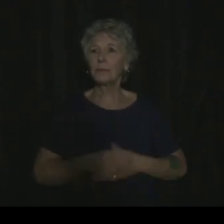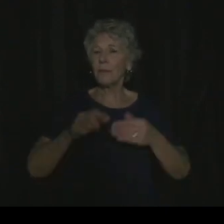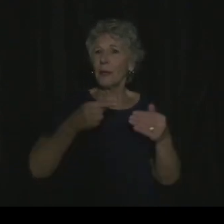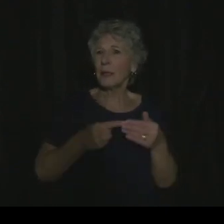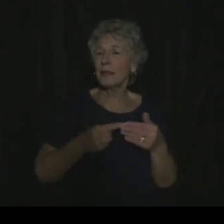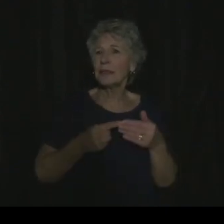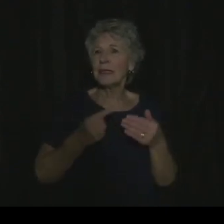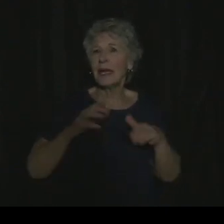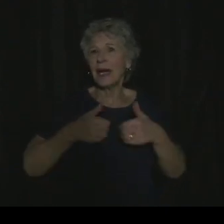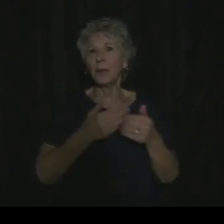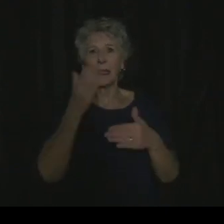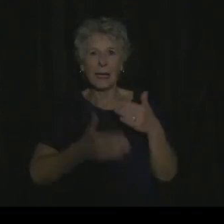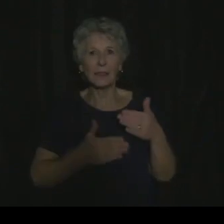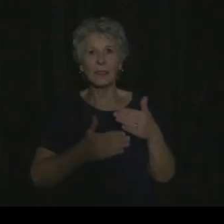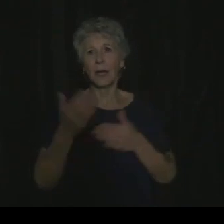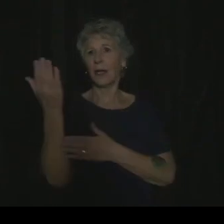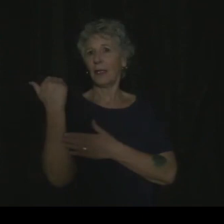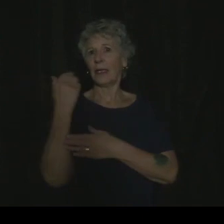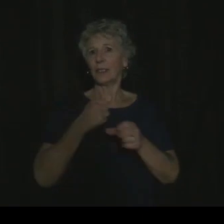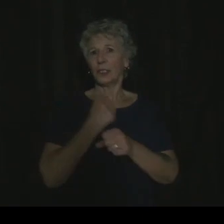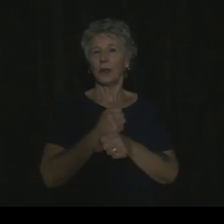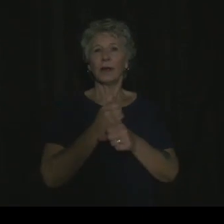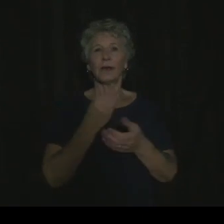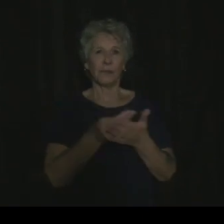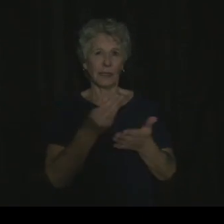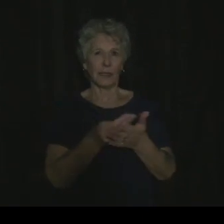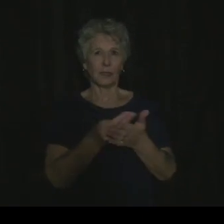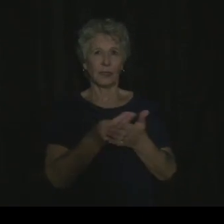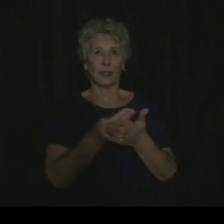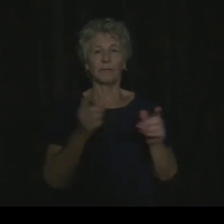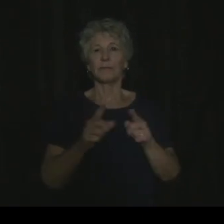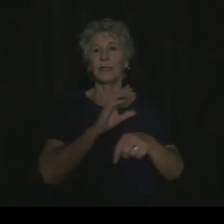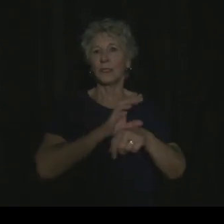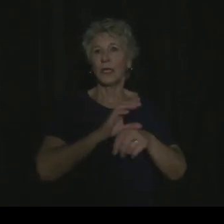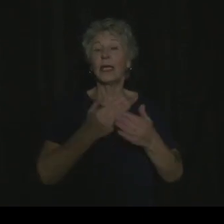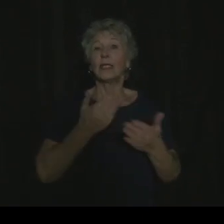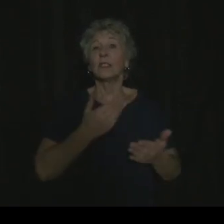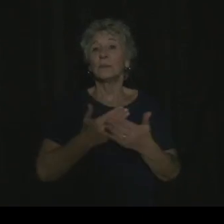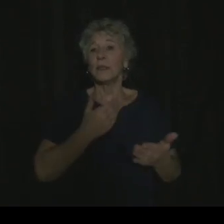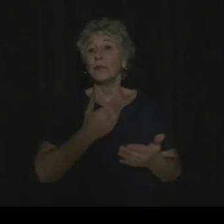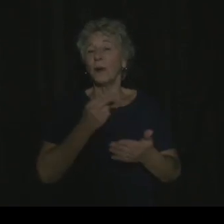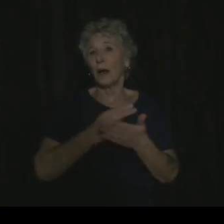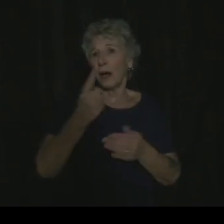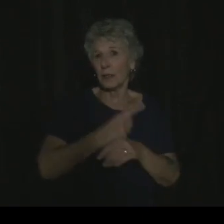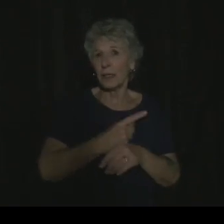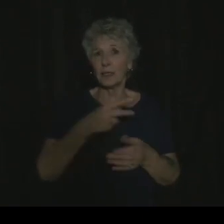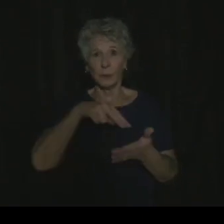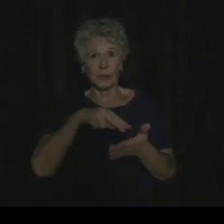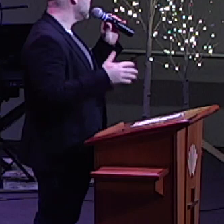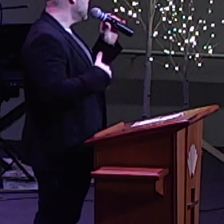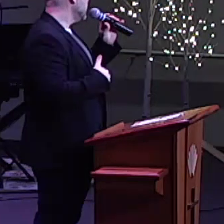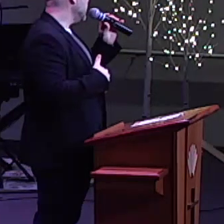how we kind of ended the year in 2023 financially as a church. So right before the holidays, we stood up here a few